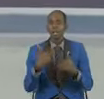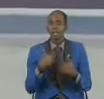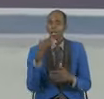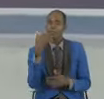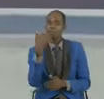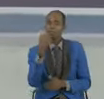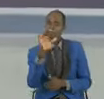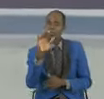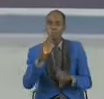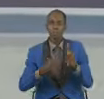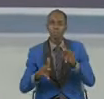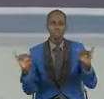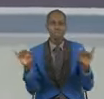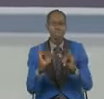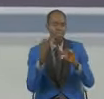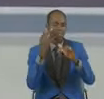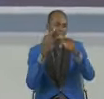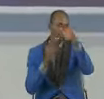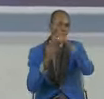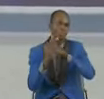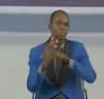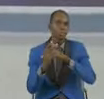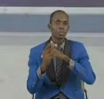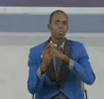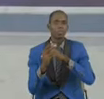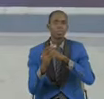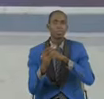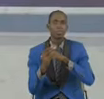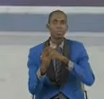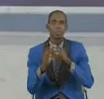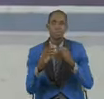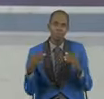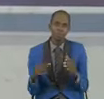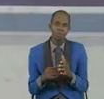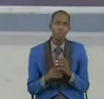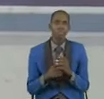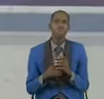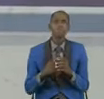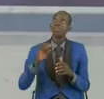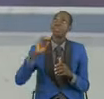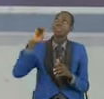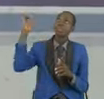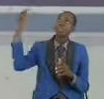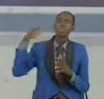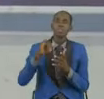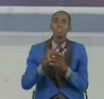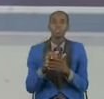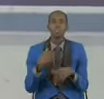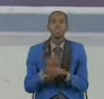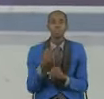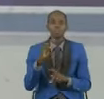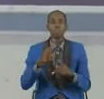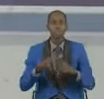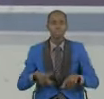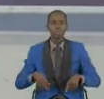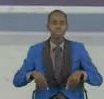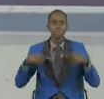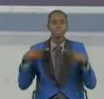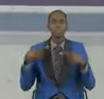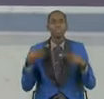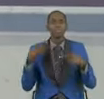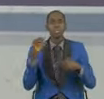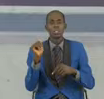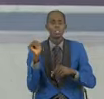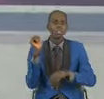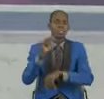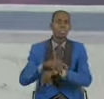the same vision, not cheap grace that makes people live a defeated life, a sinful life.